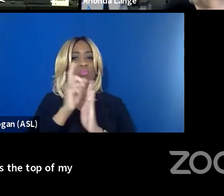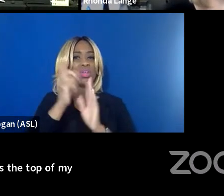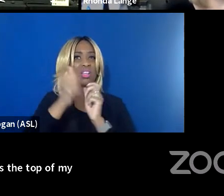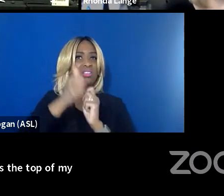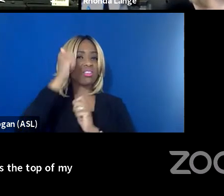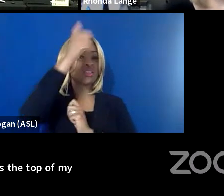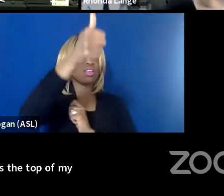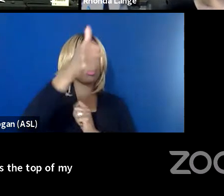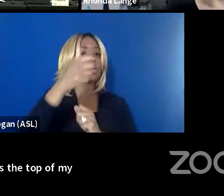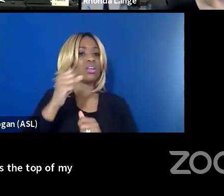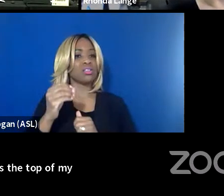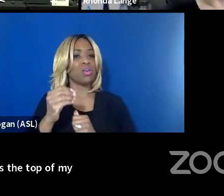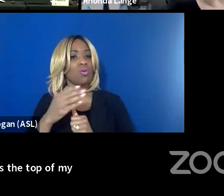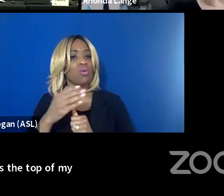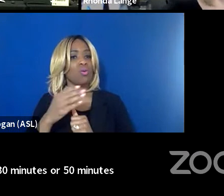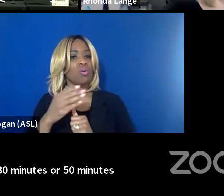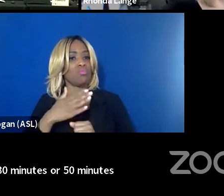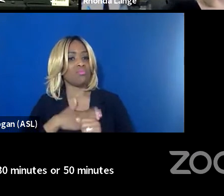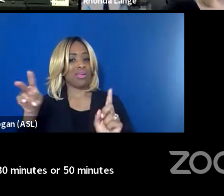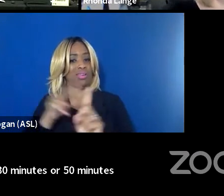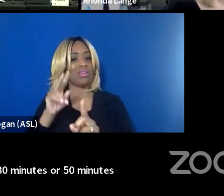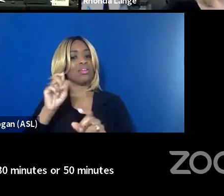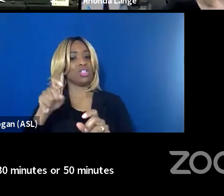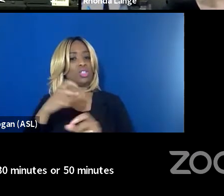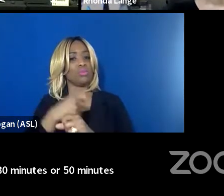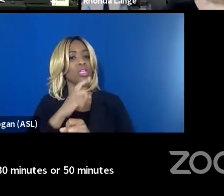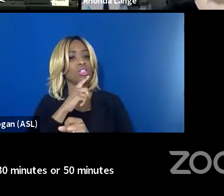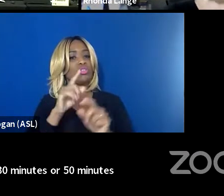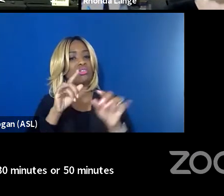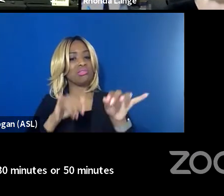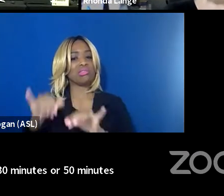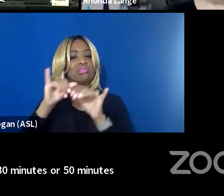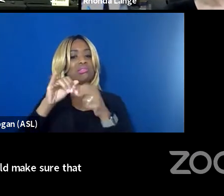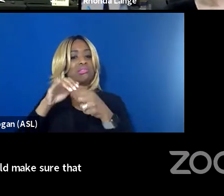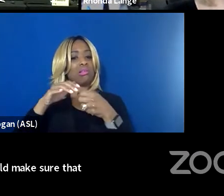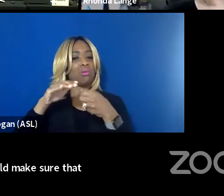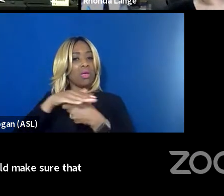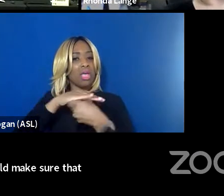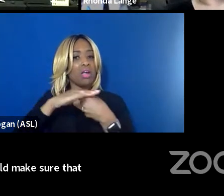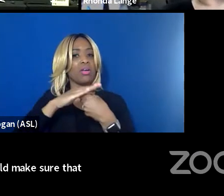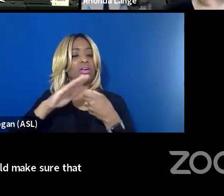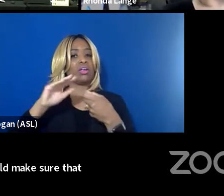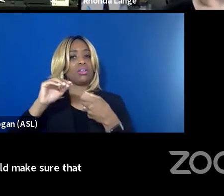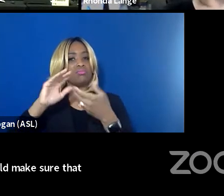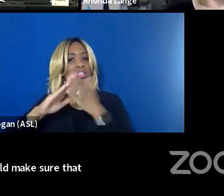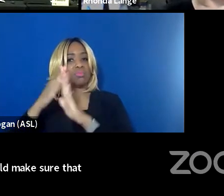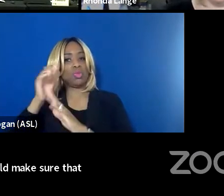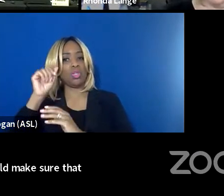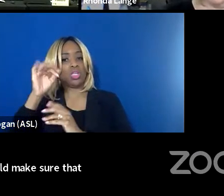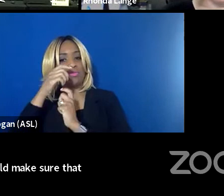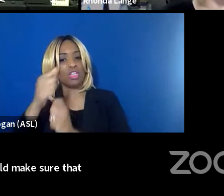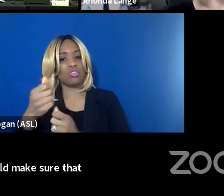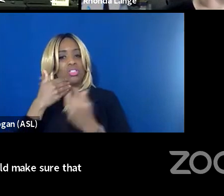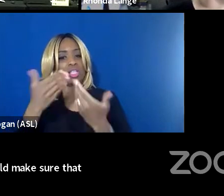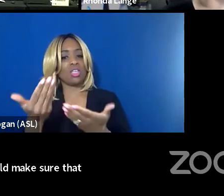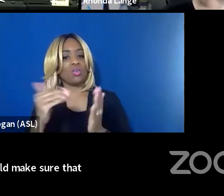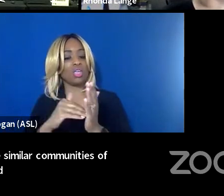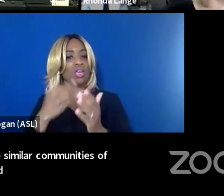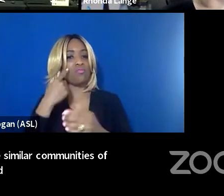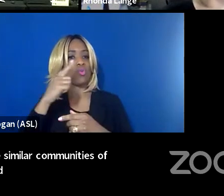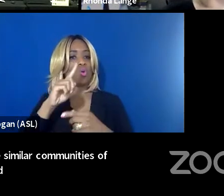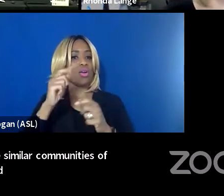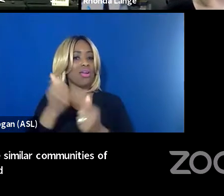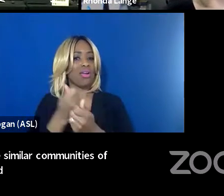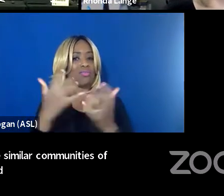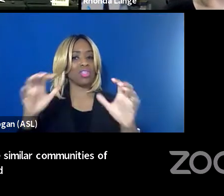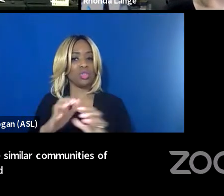So in my view, we should make sure that they are in similar areas if they're similar communities of interest. And thank you again for all that you do and all the time that you put